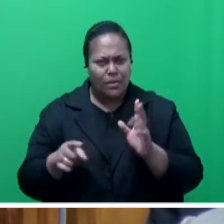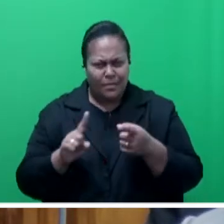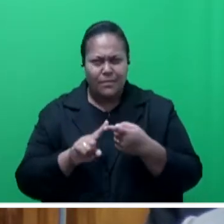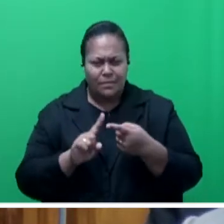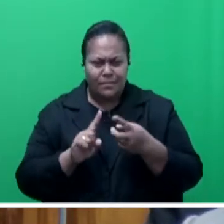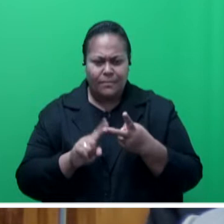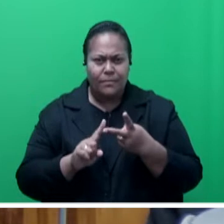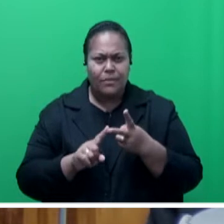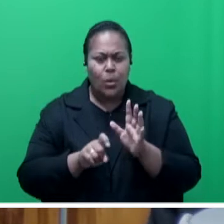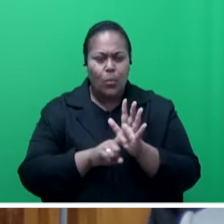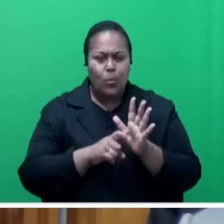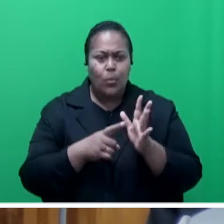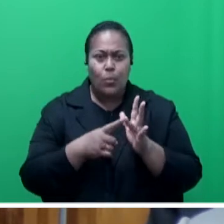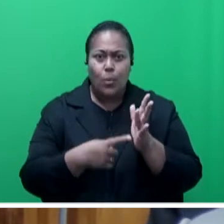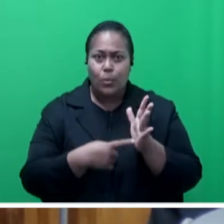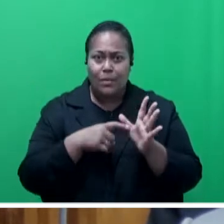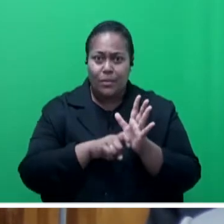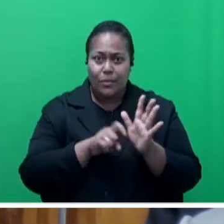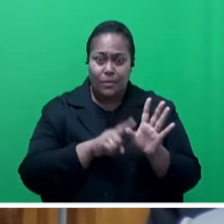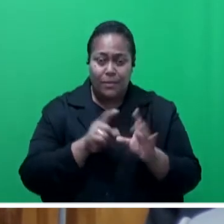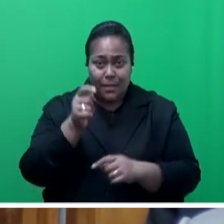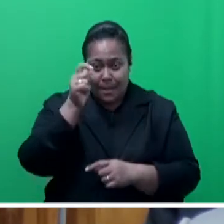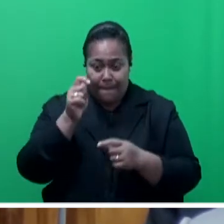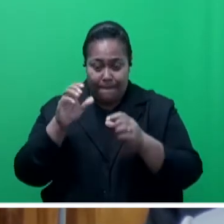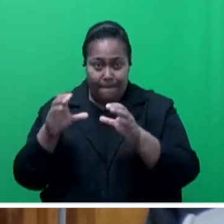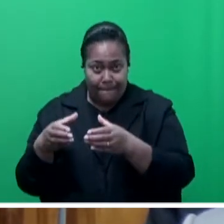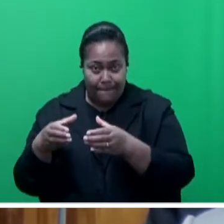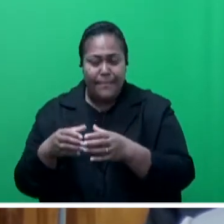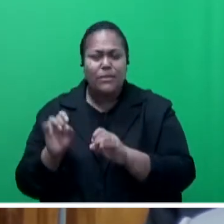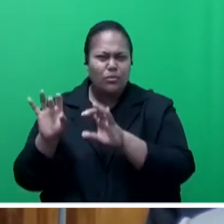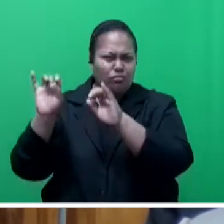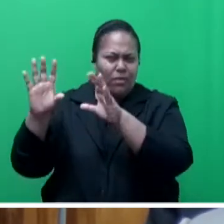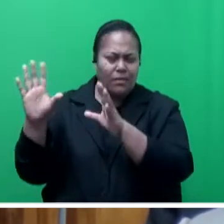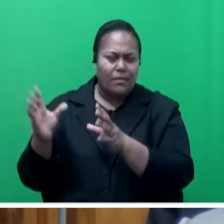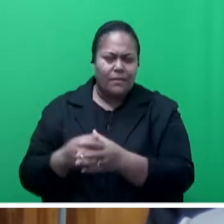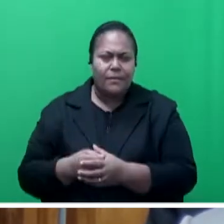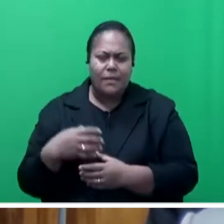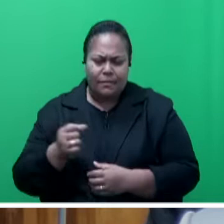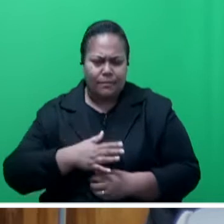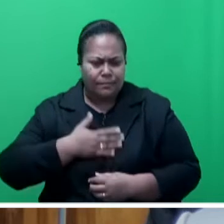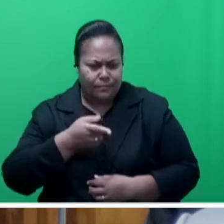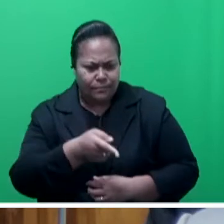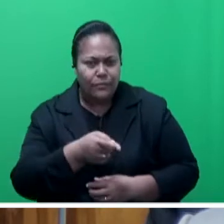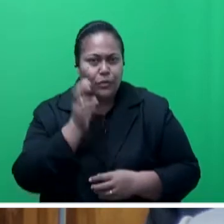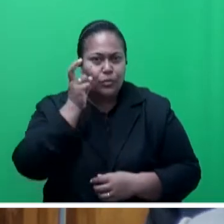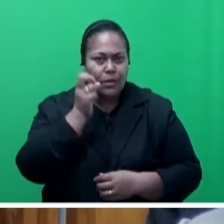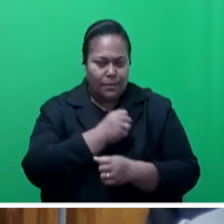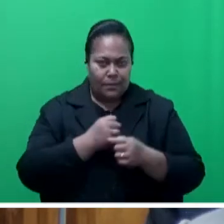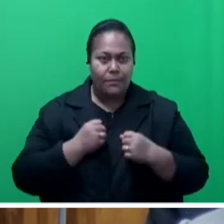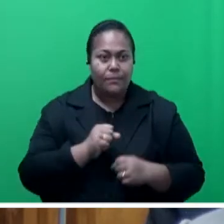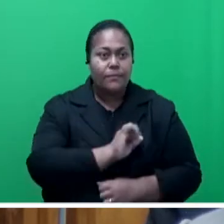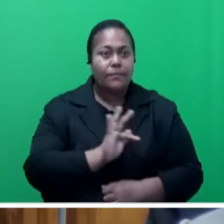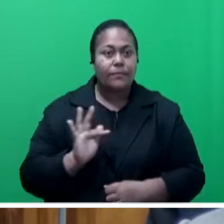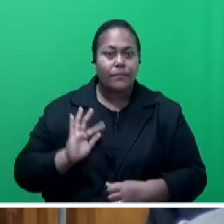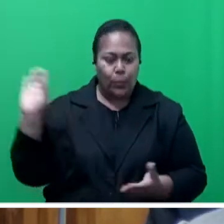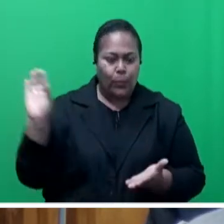Rotary Club, and also the group in Australia, who have a vested interest in the training of our staff. And so that